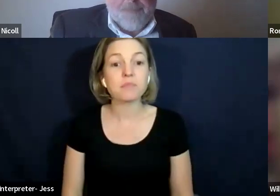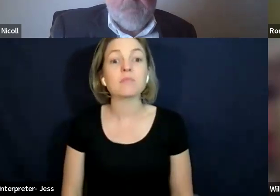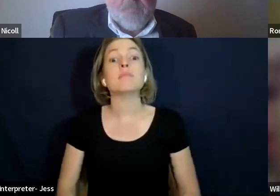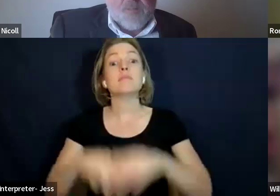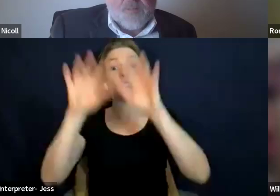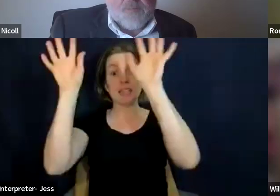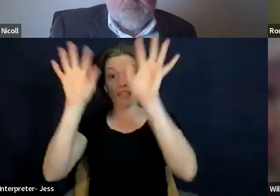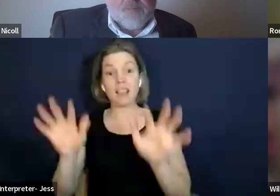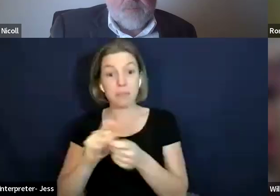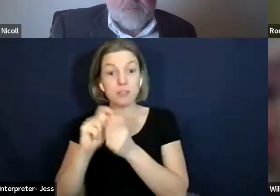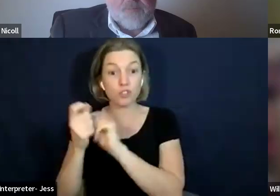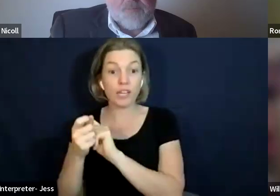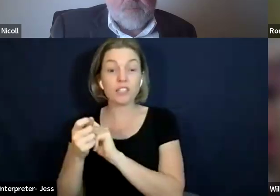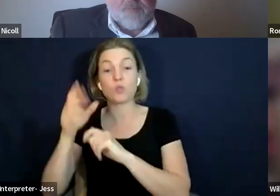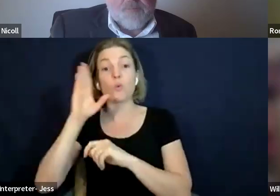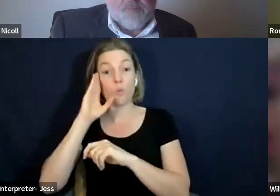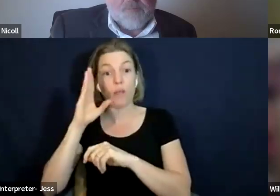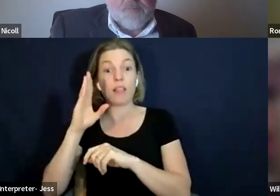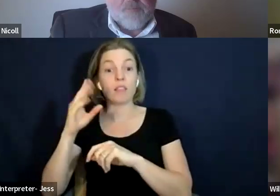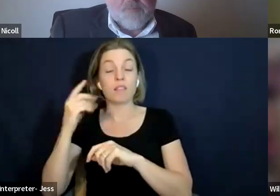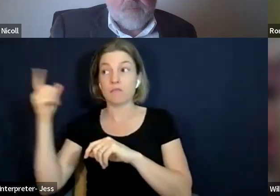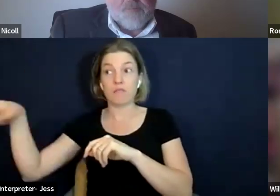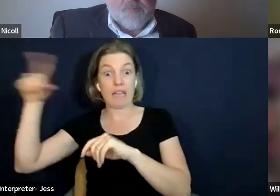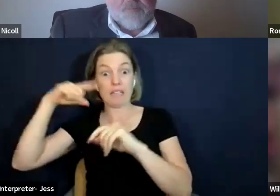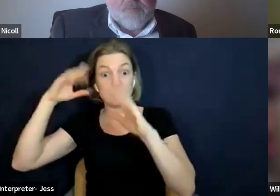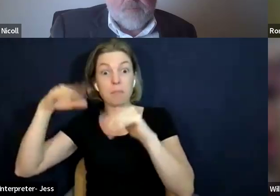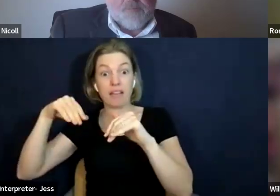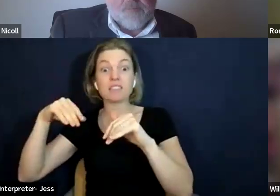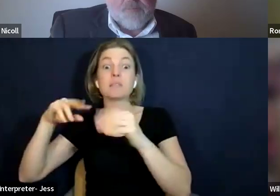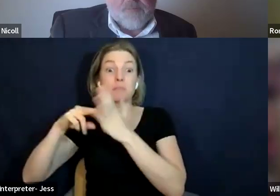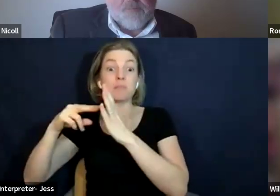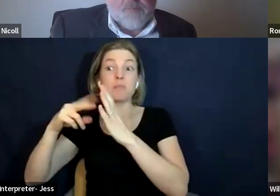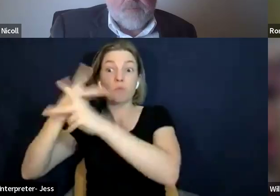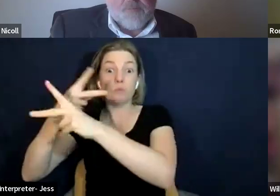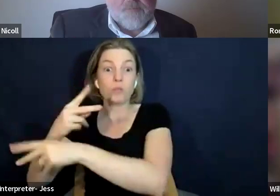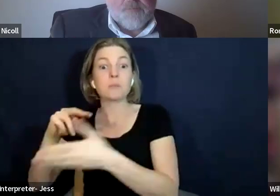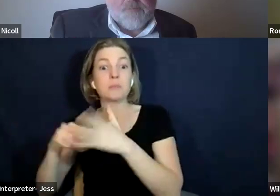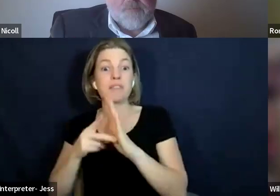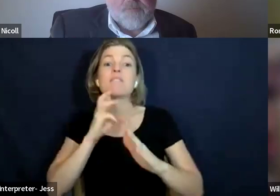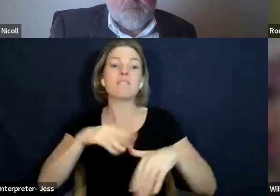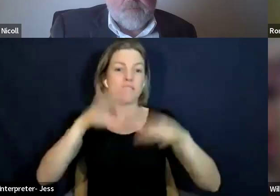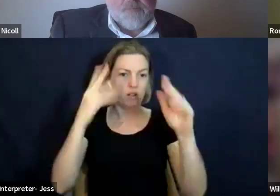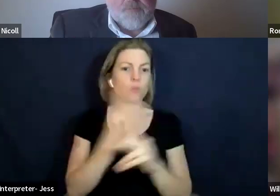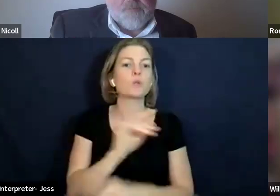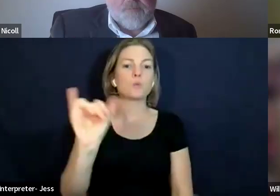is expected to increase flooding. And according to